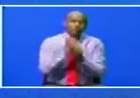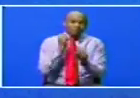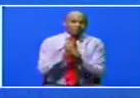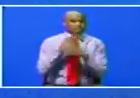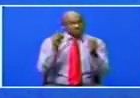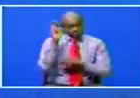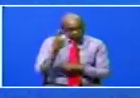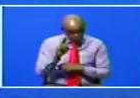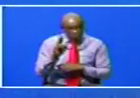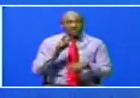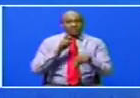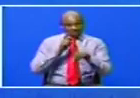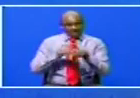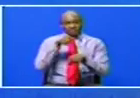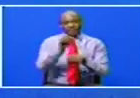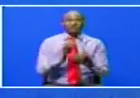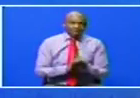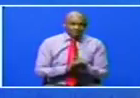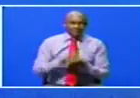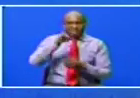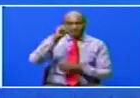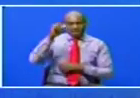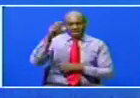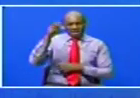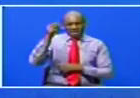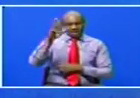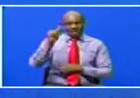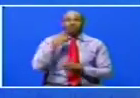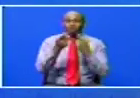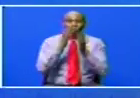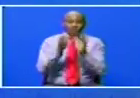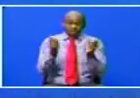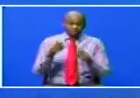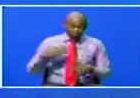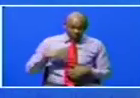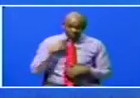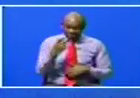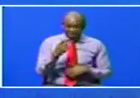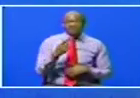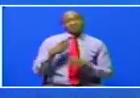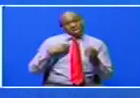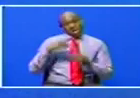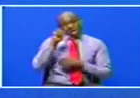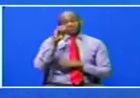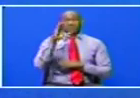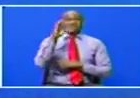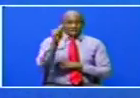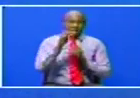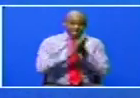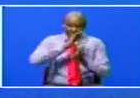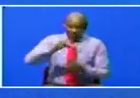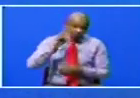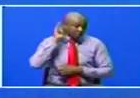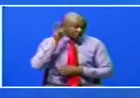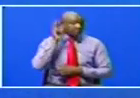mkono katika mhula wake uongozini. Magara ambaye aliwahutubia wanahabari amesema wawakilishi wa wadi waliochaguliwa katika kaunti ya